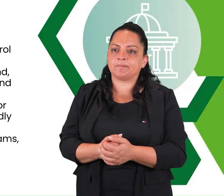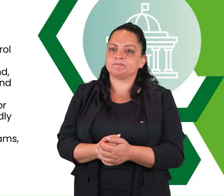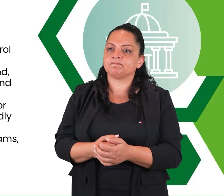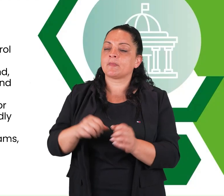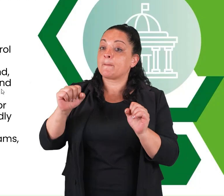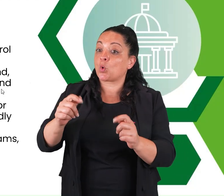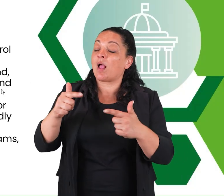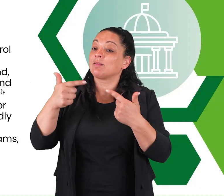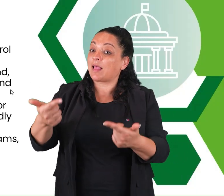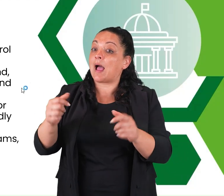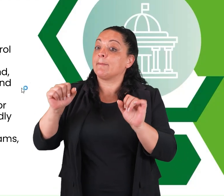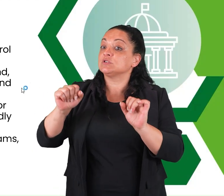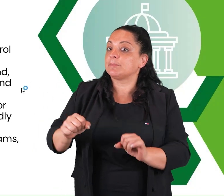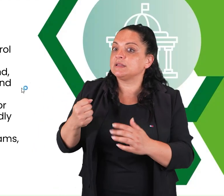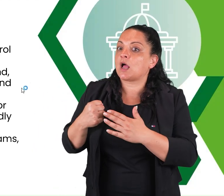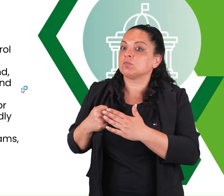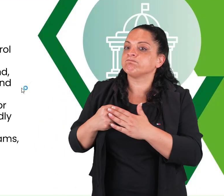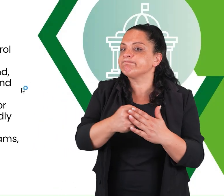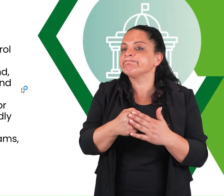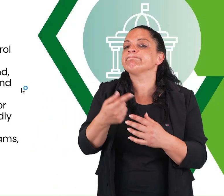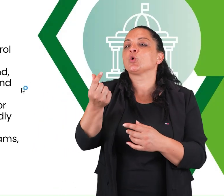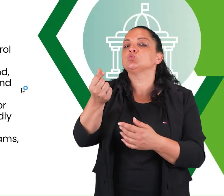They can provide incentives